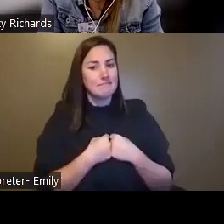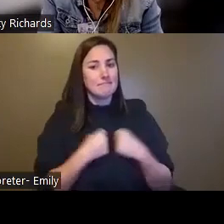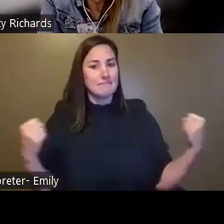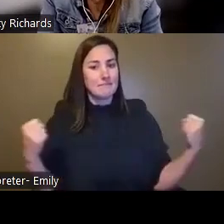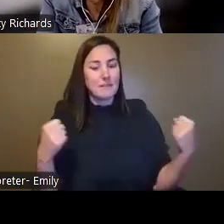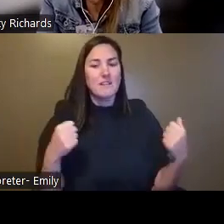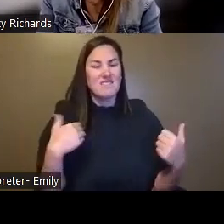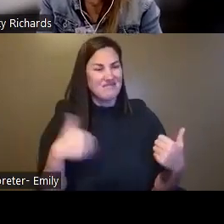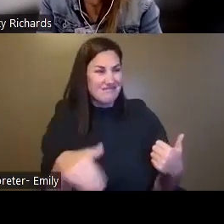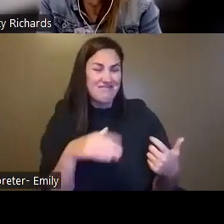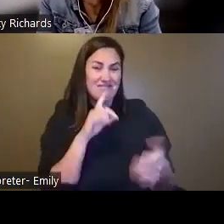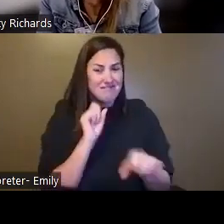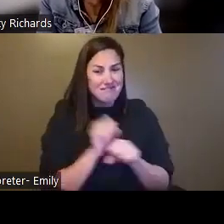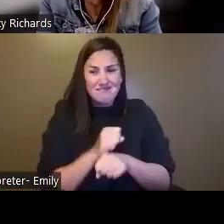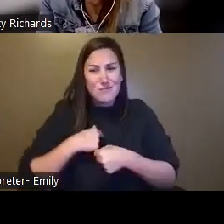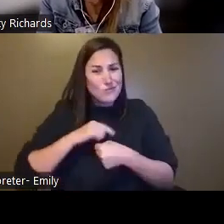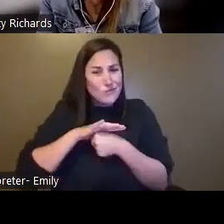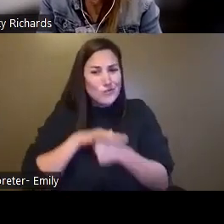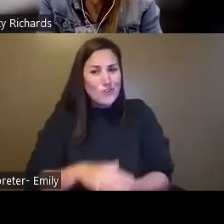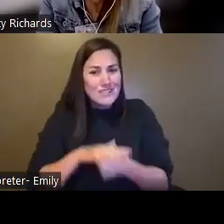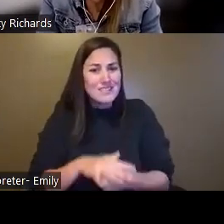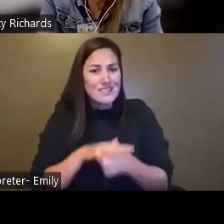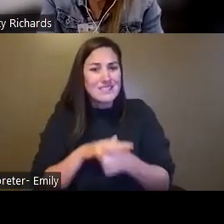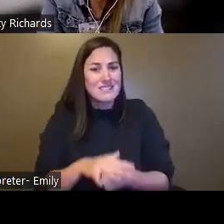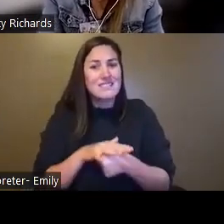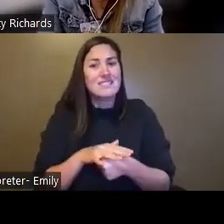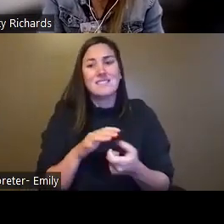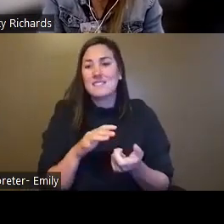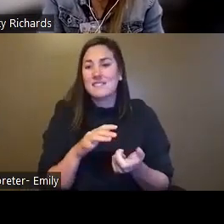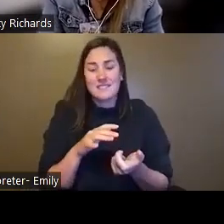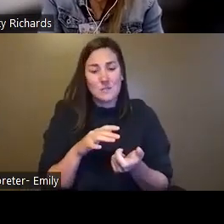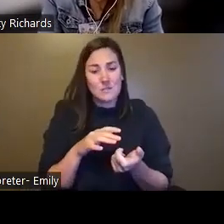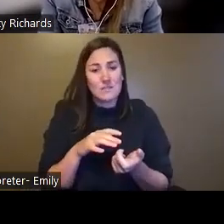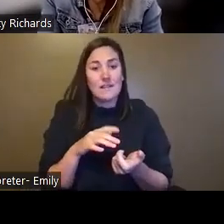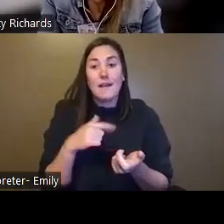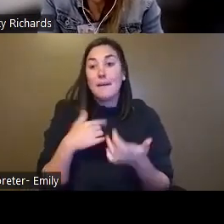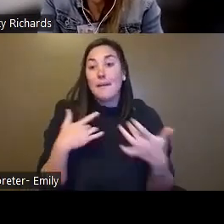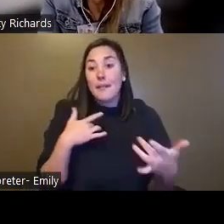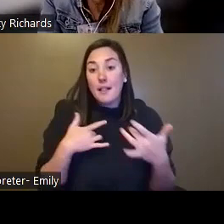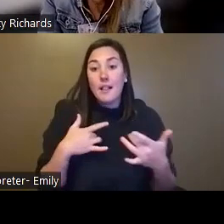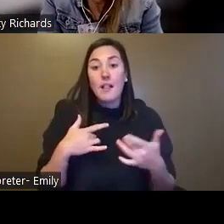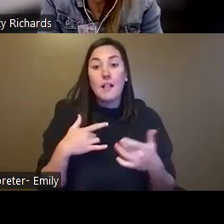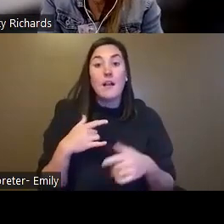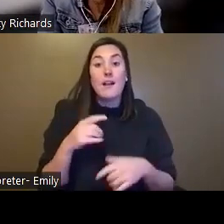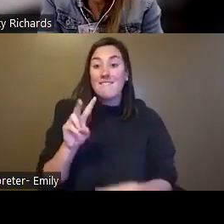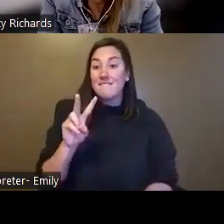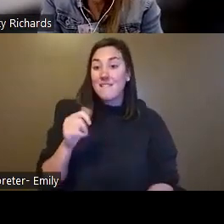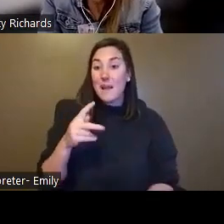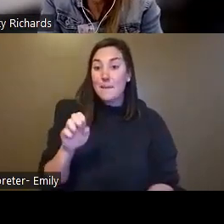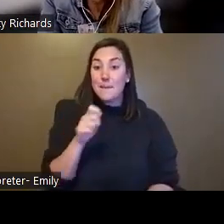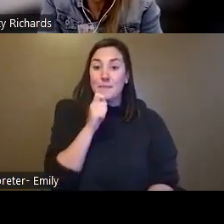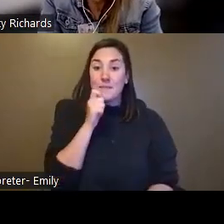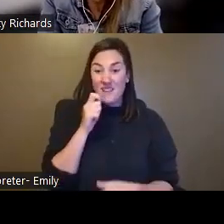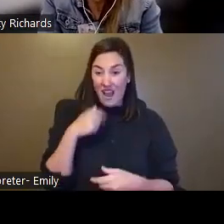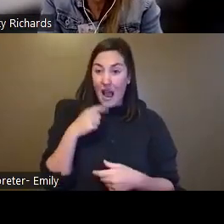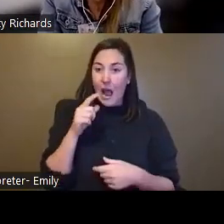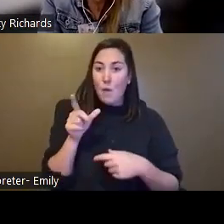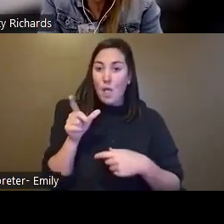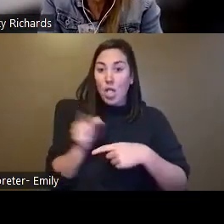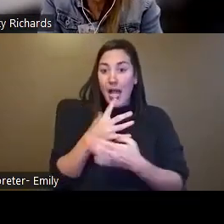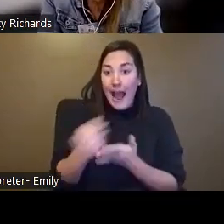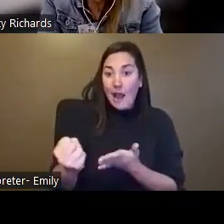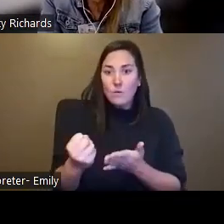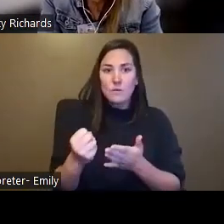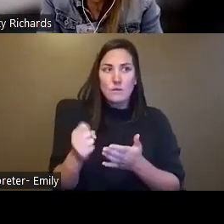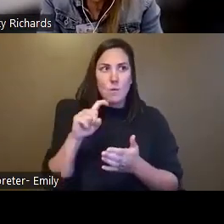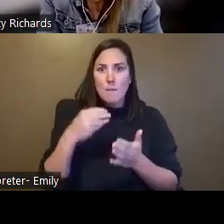how stressful it actually was to vape, because of they would worry about running out of the nicotine pod, where they were going to get the next